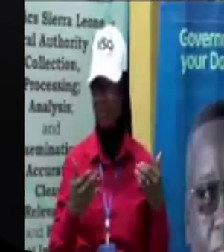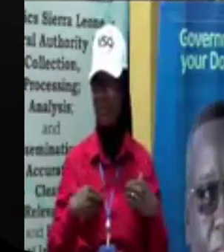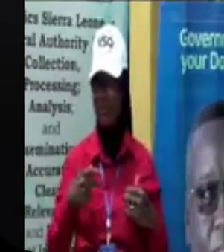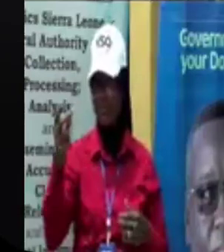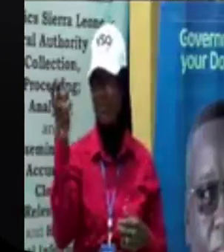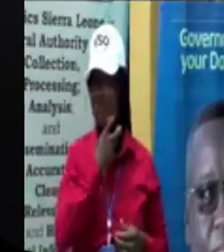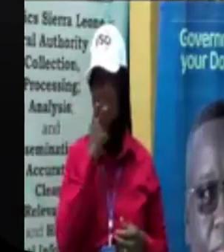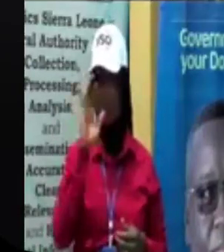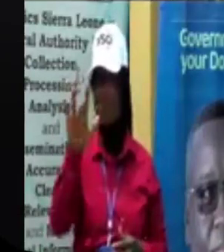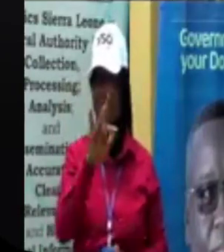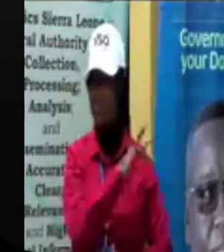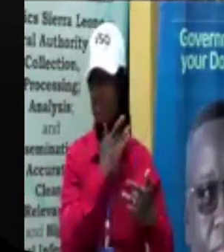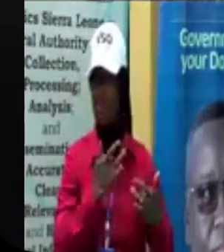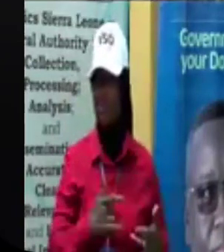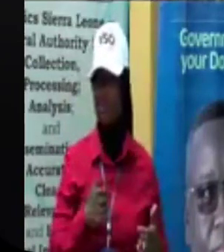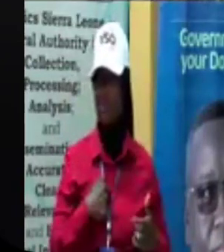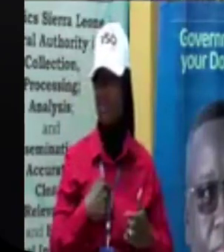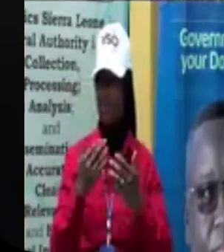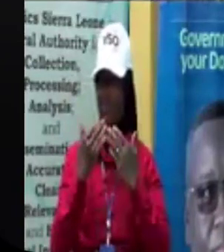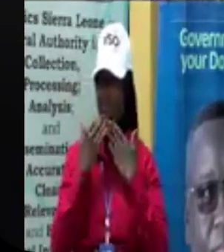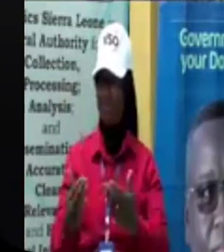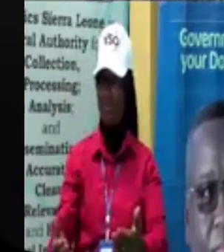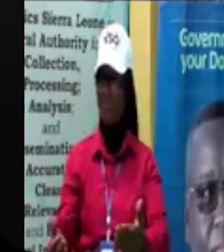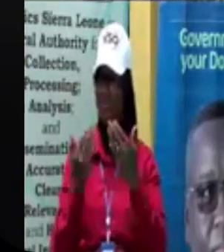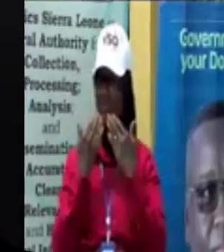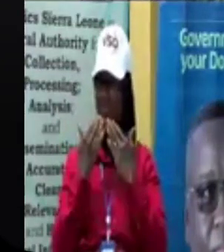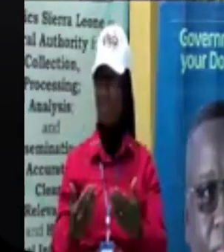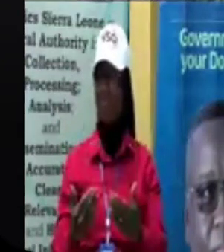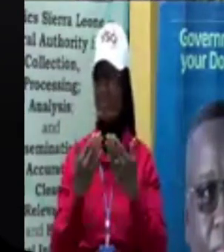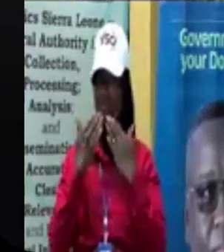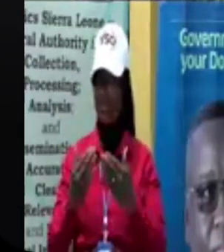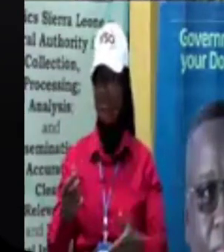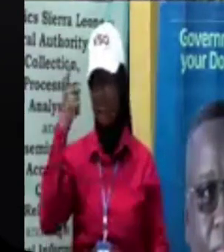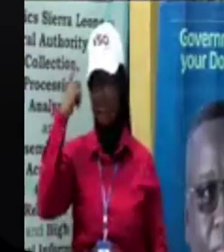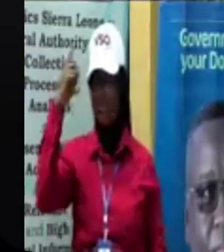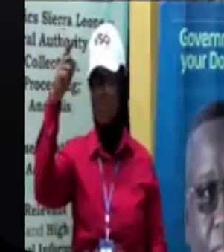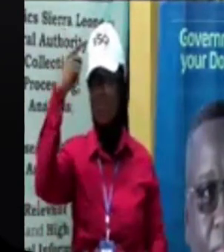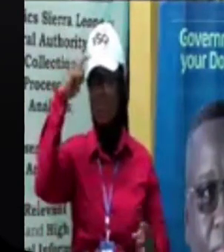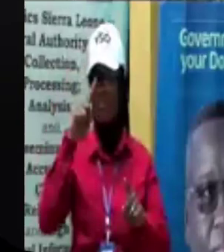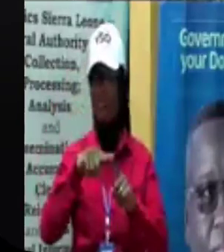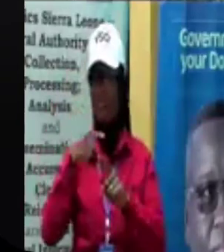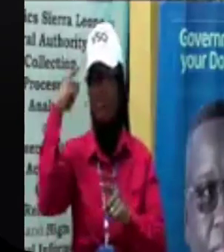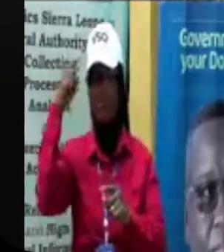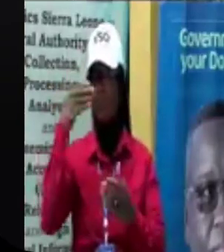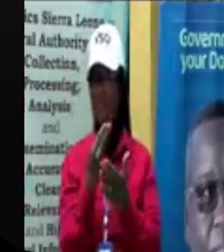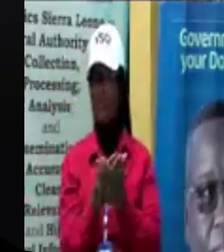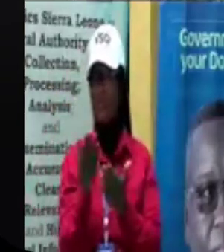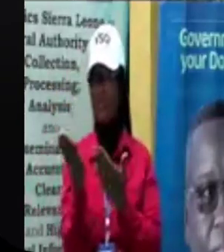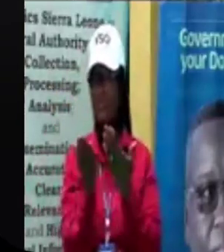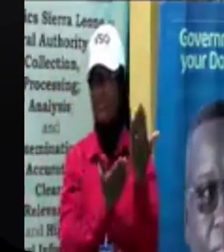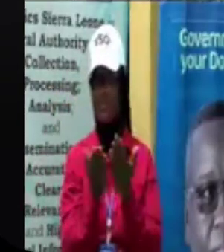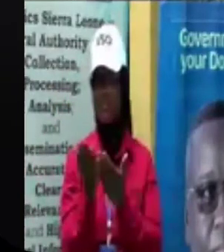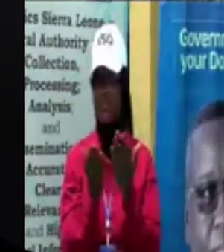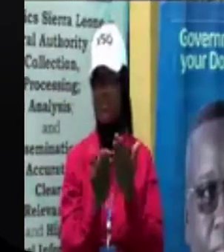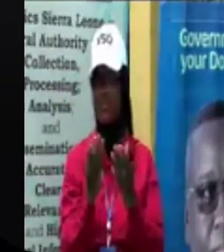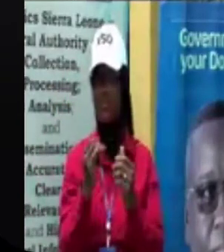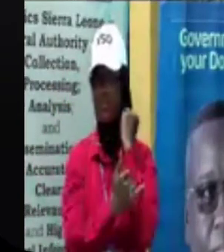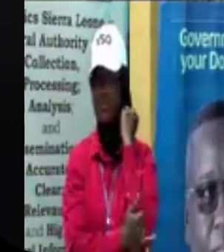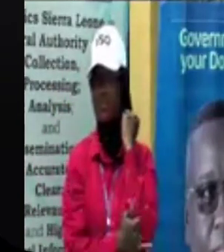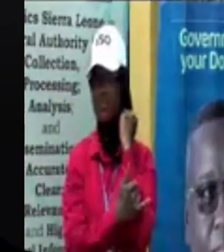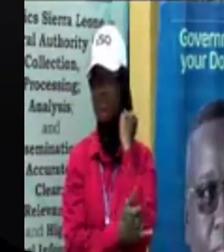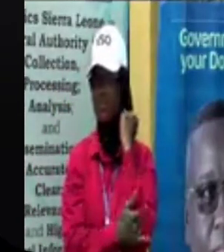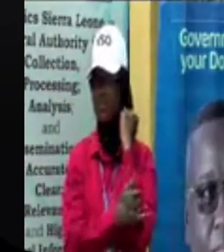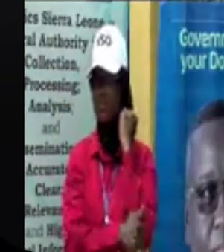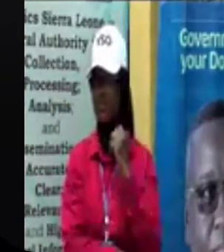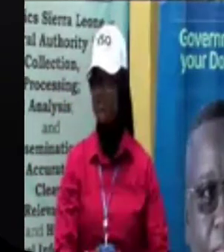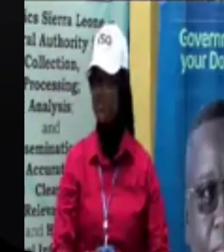speak your heart. We tell you thank you, and we tell you brother thank you for your service. We're all there today because of the service we serve the country. Yes,